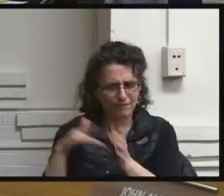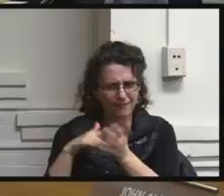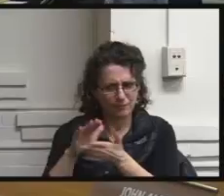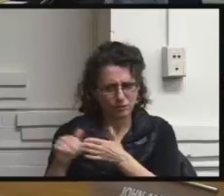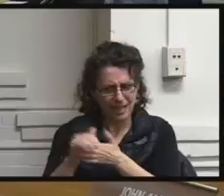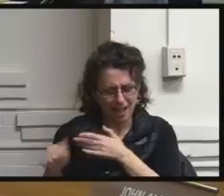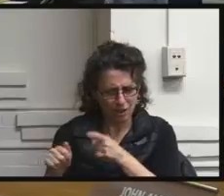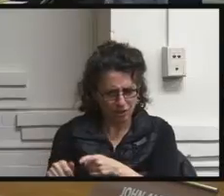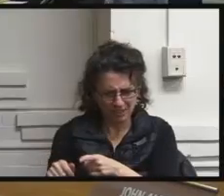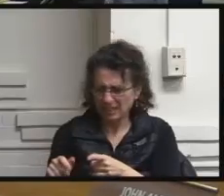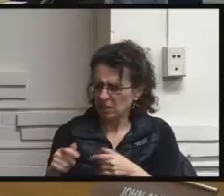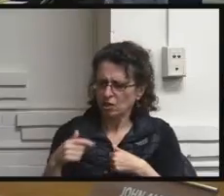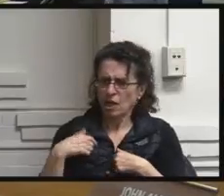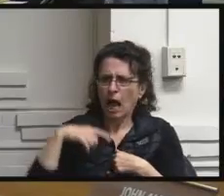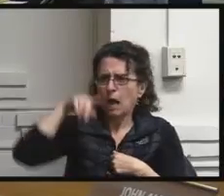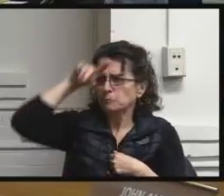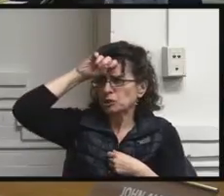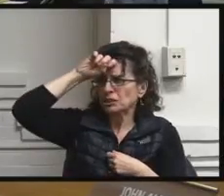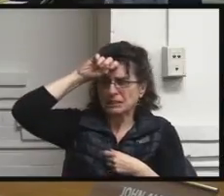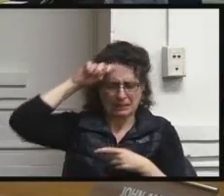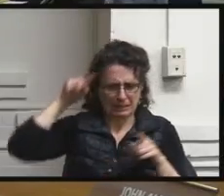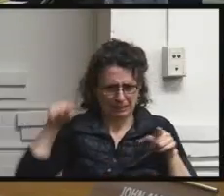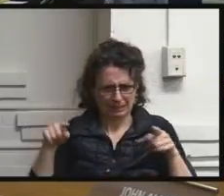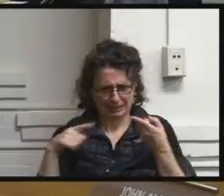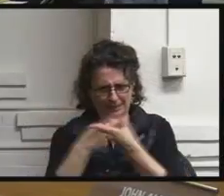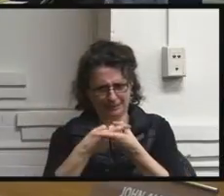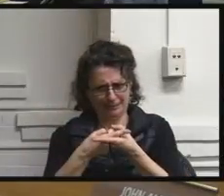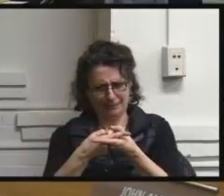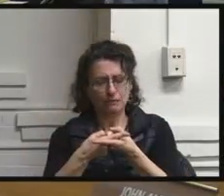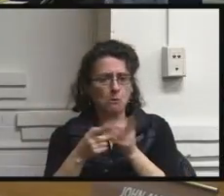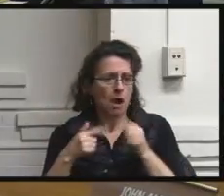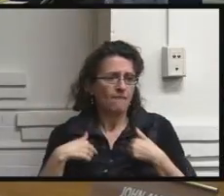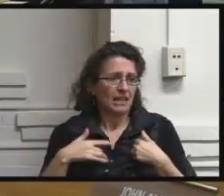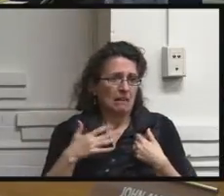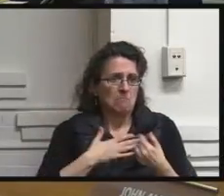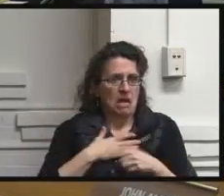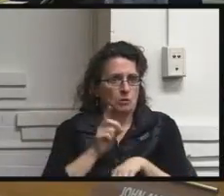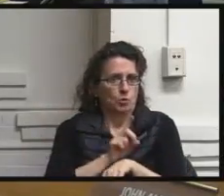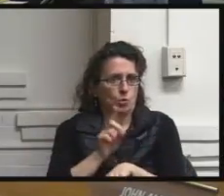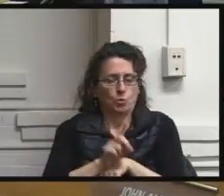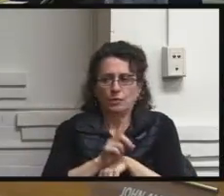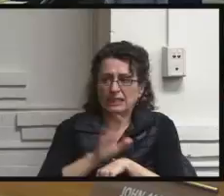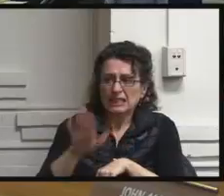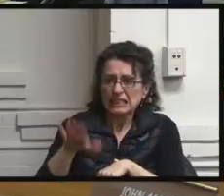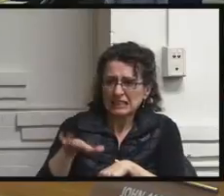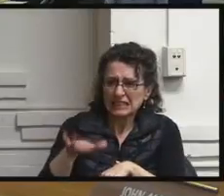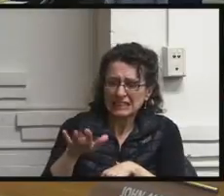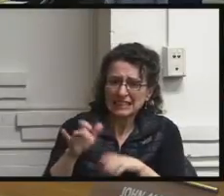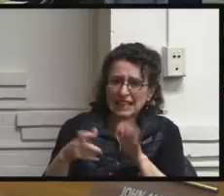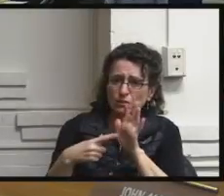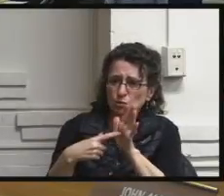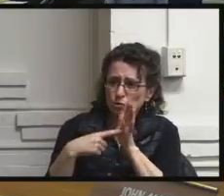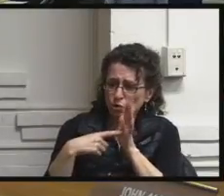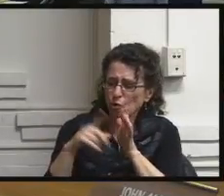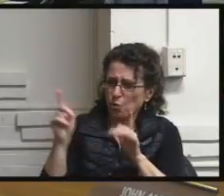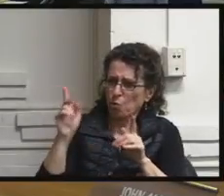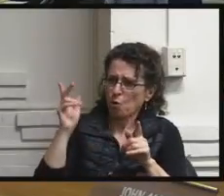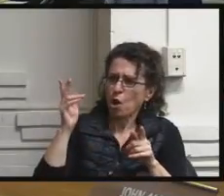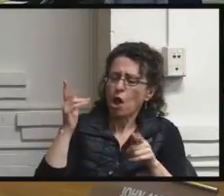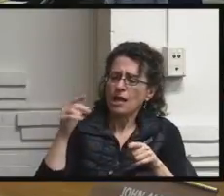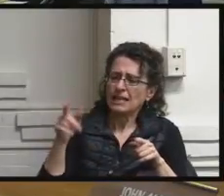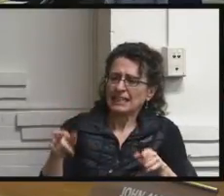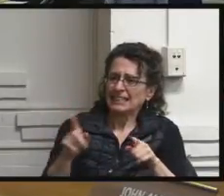it's just a responsible thing for the select board to say, please show us where that money came from before